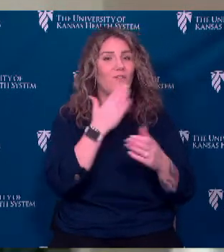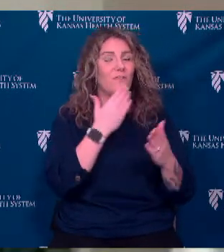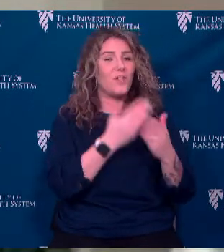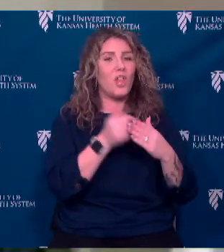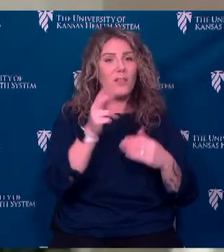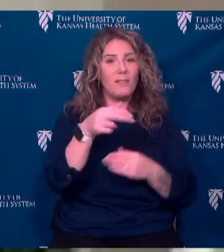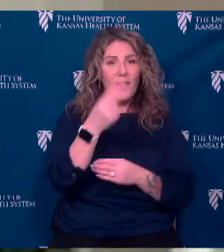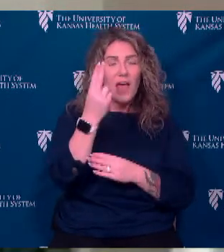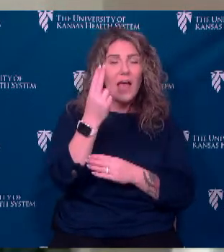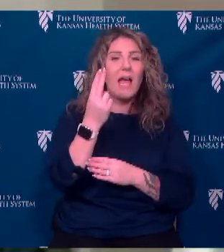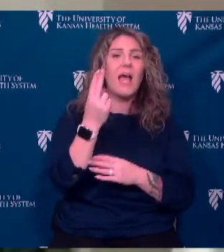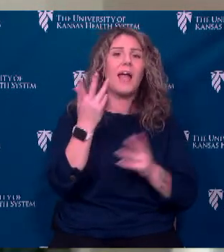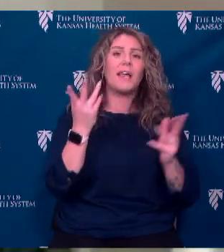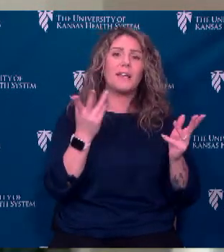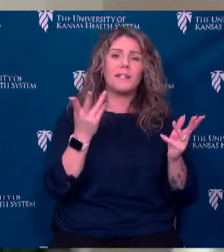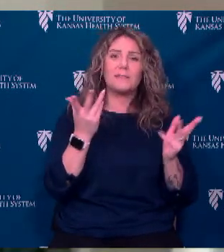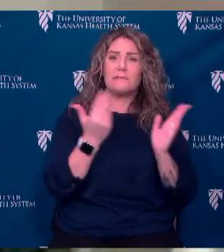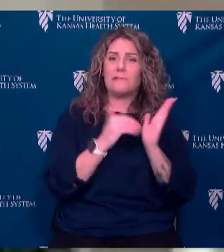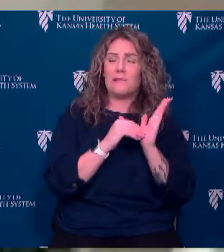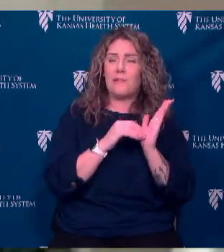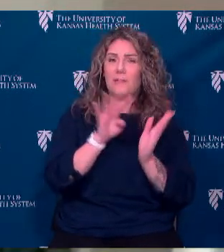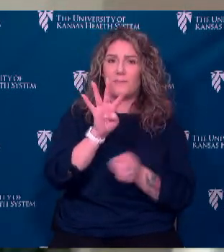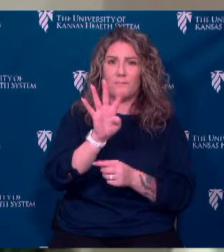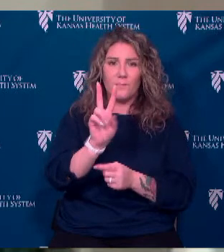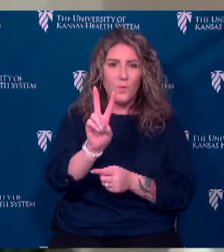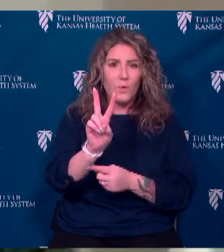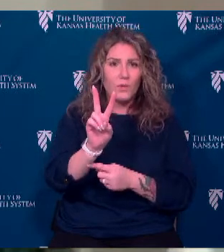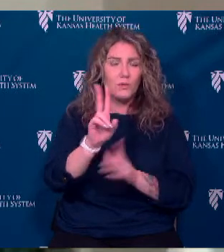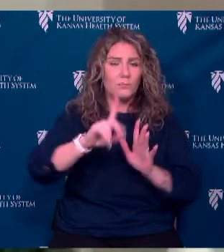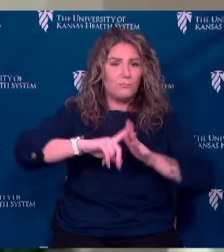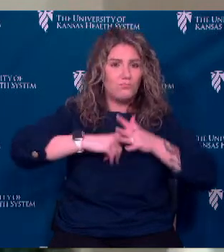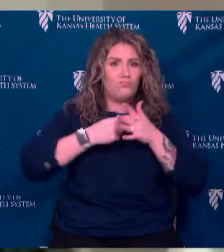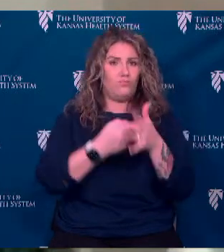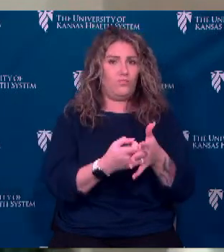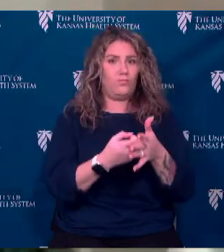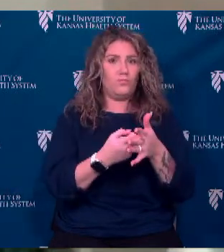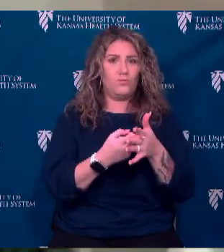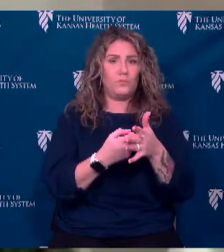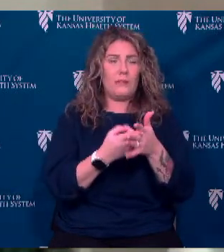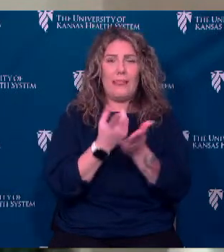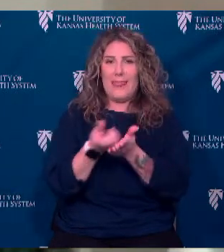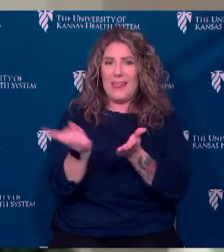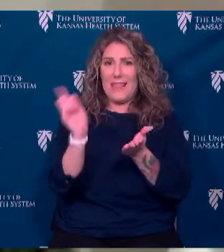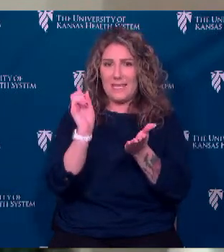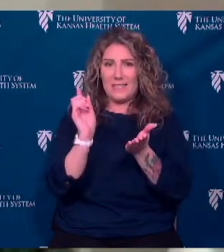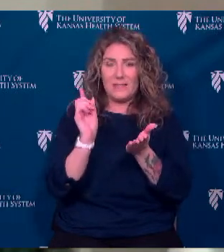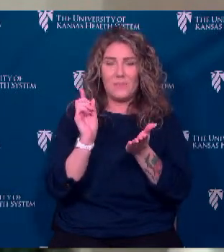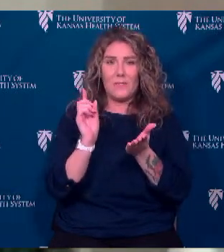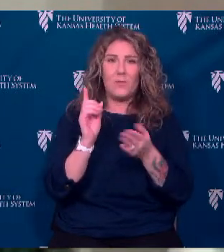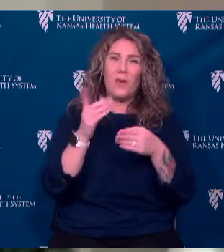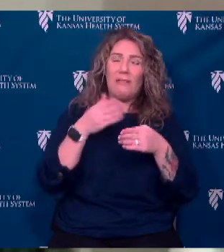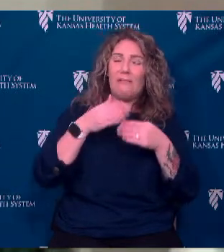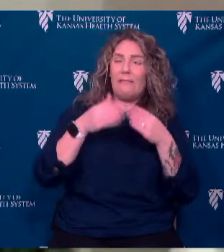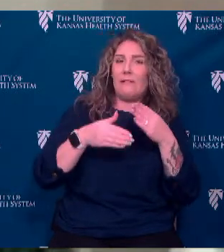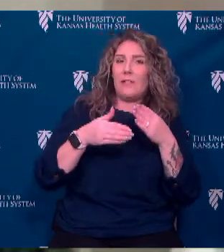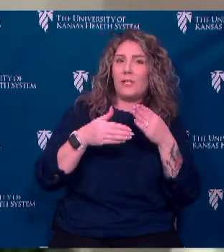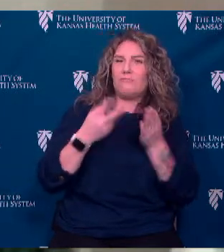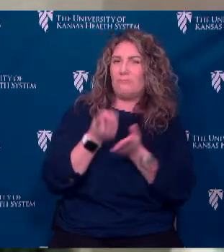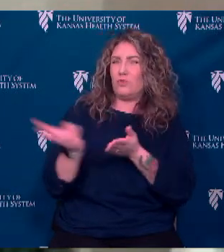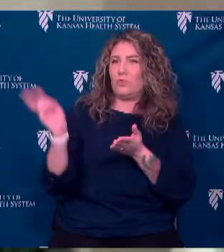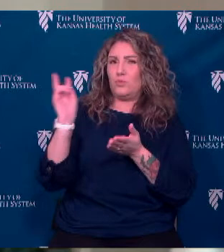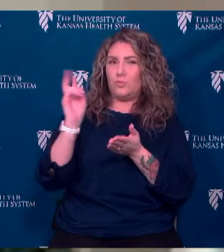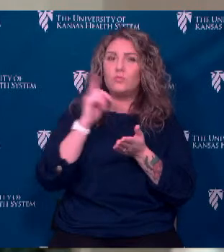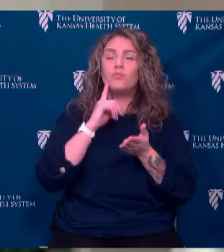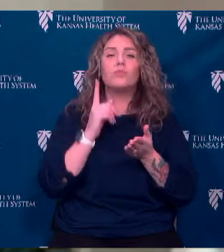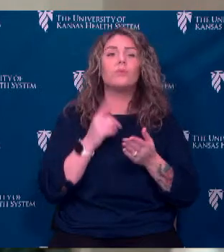I think it was 42 at the beginning of last week, end of the previous week before that. Today